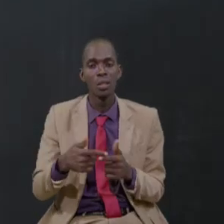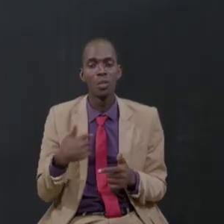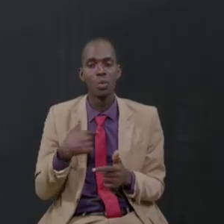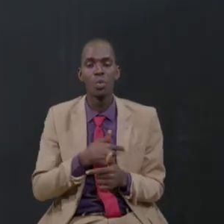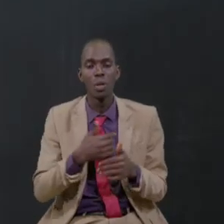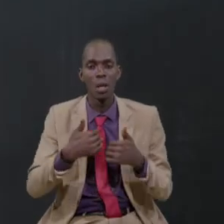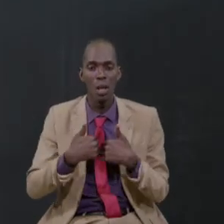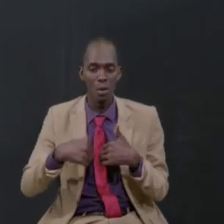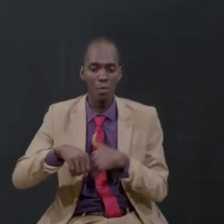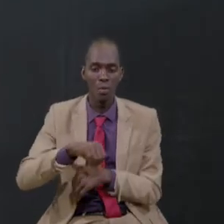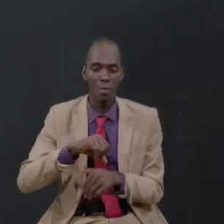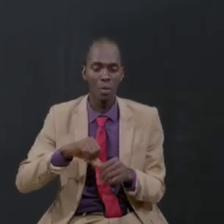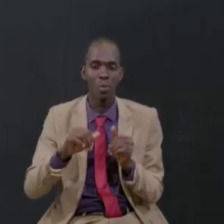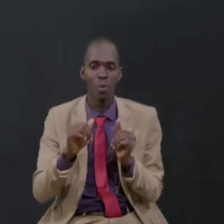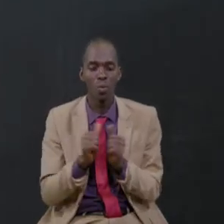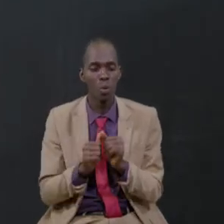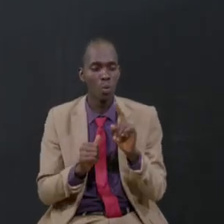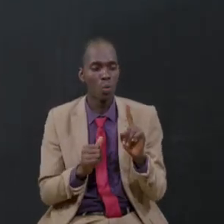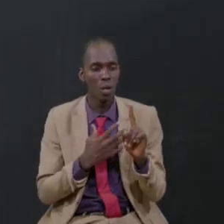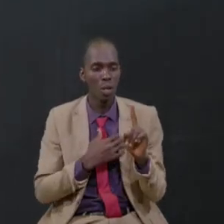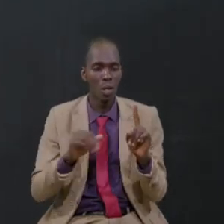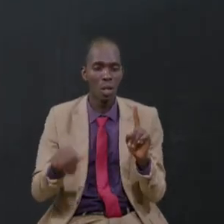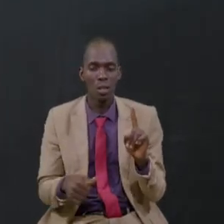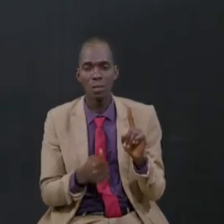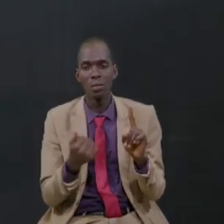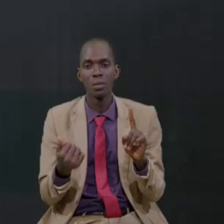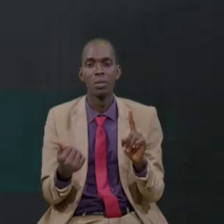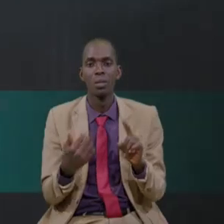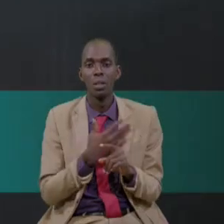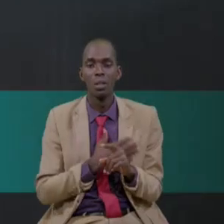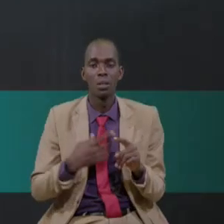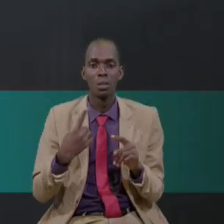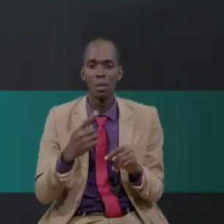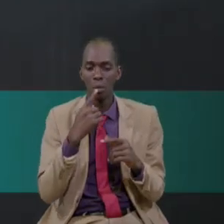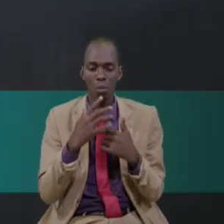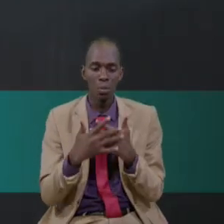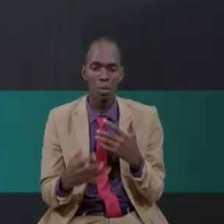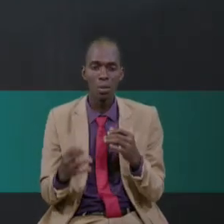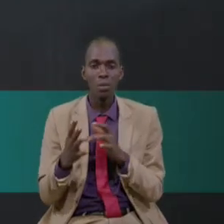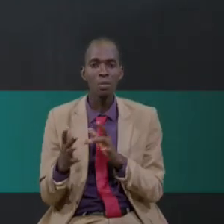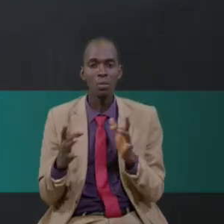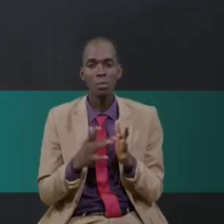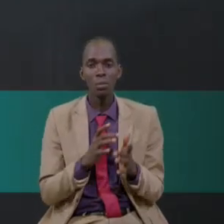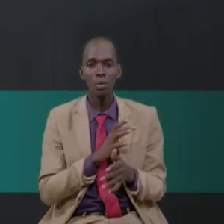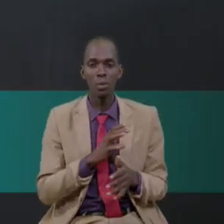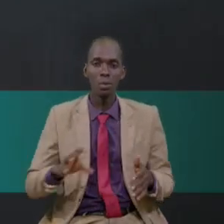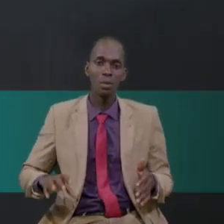with one another, and the blood of Jesus Christ, His